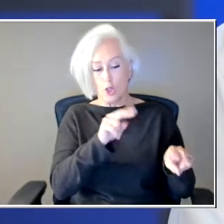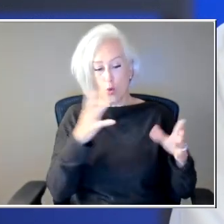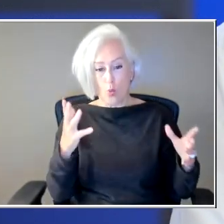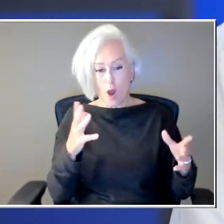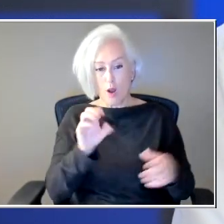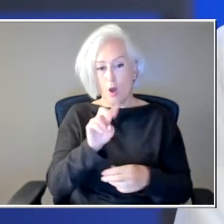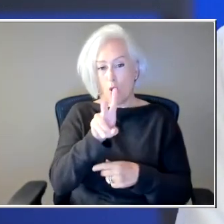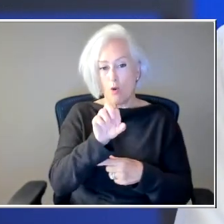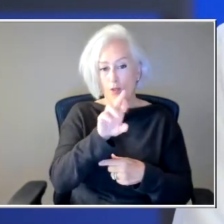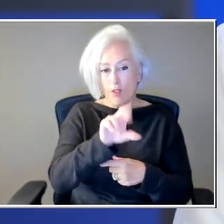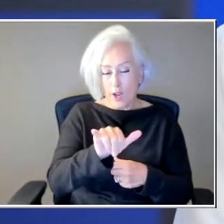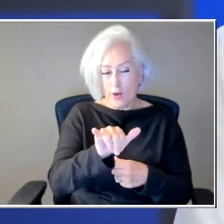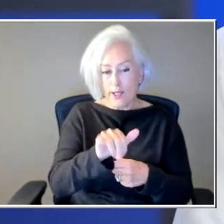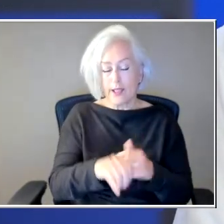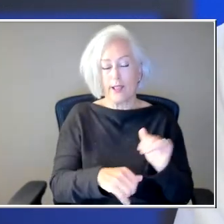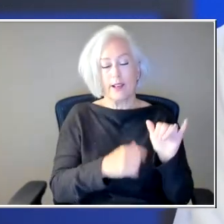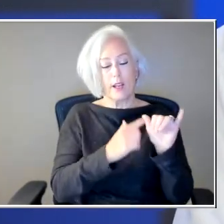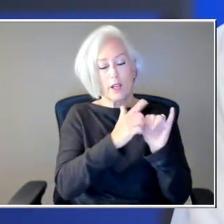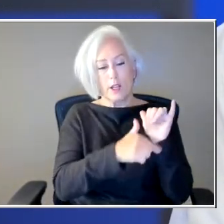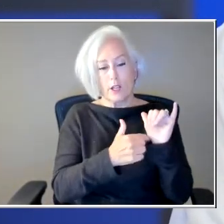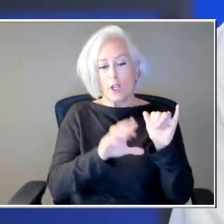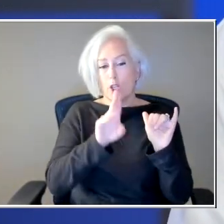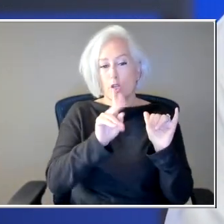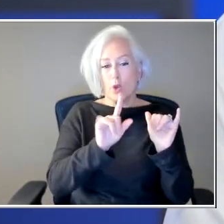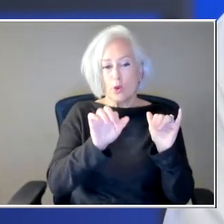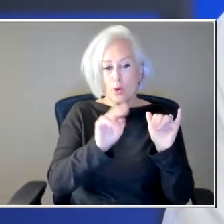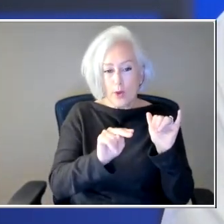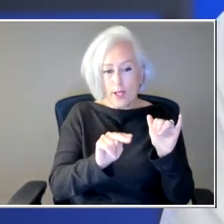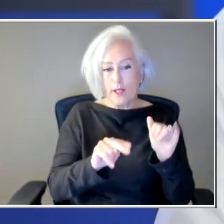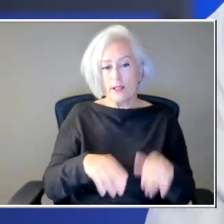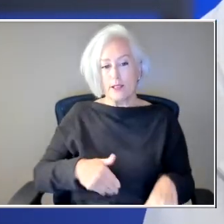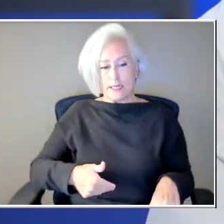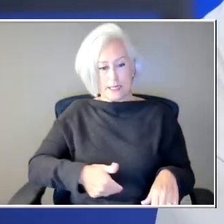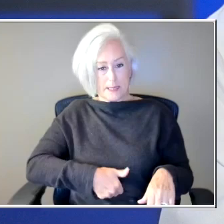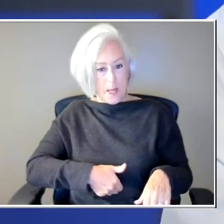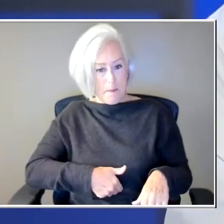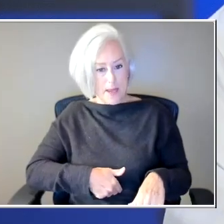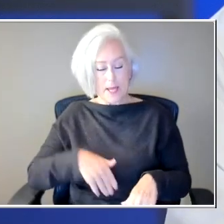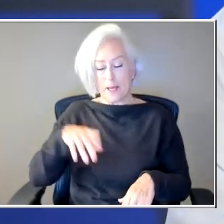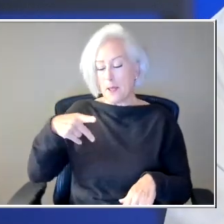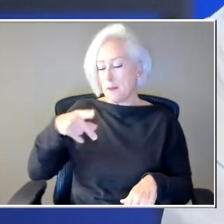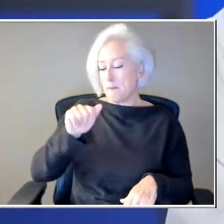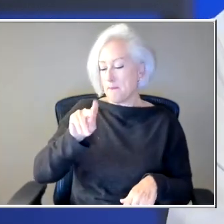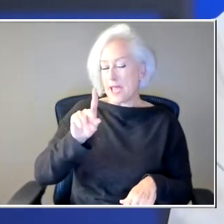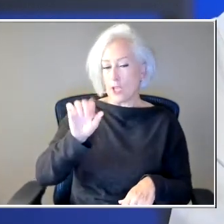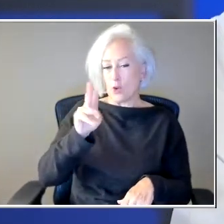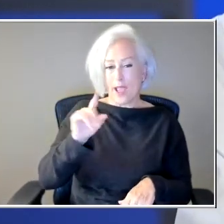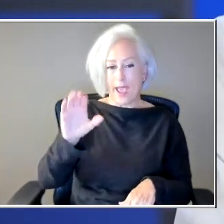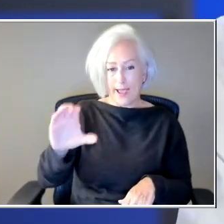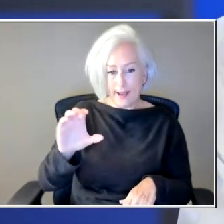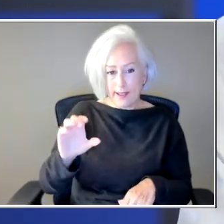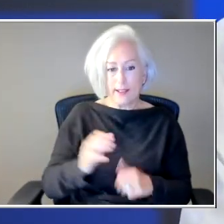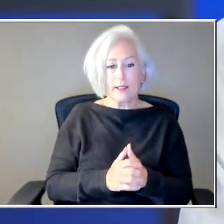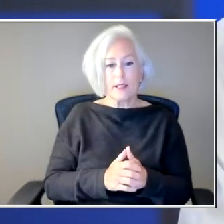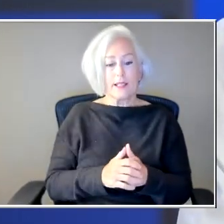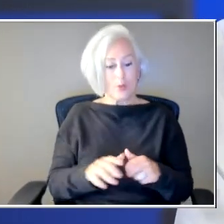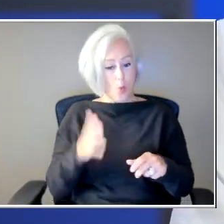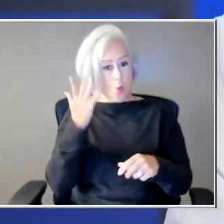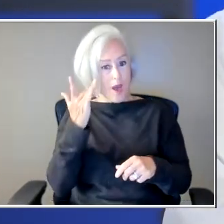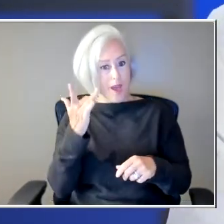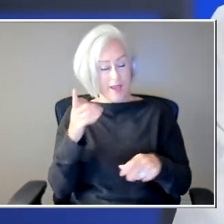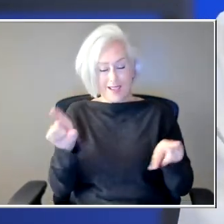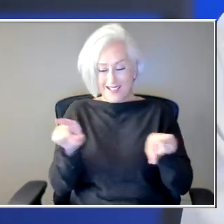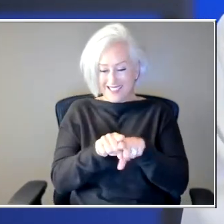uterine, stomach, and pancreas, other cancers, because the same proteins which are involved in causing cancer in the